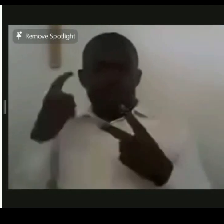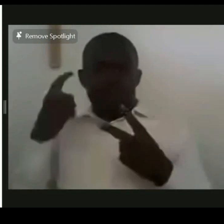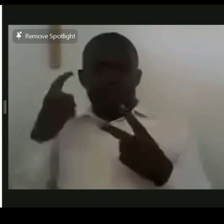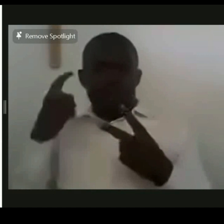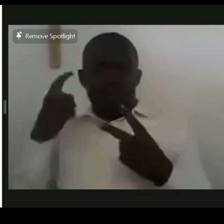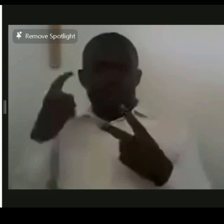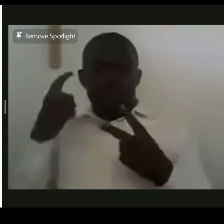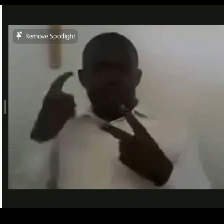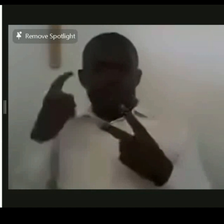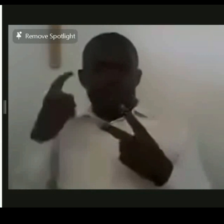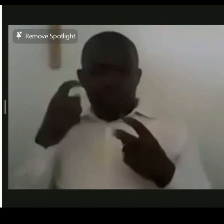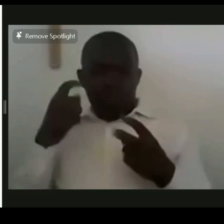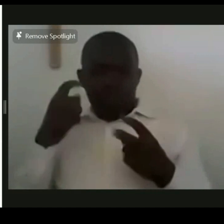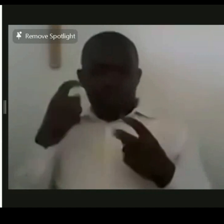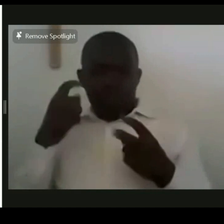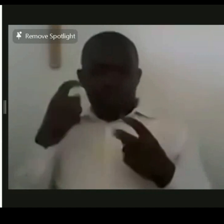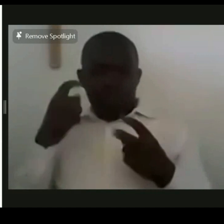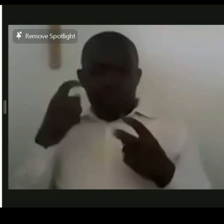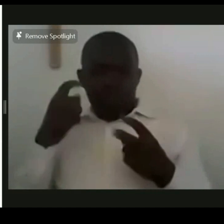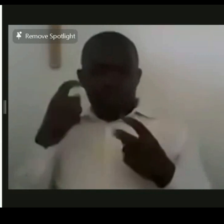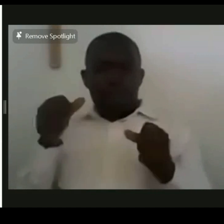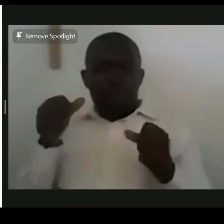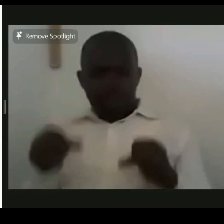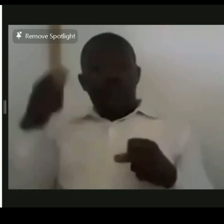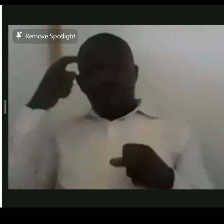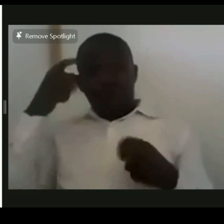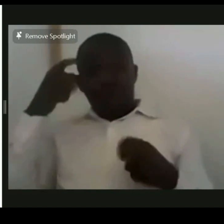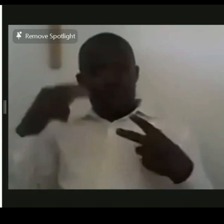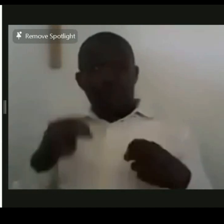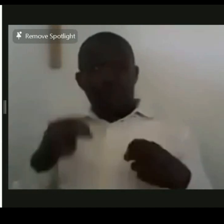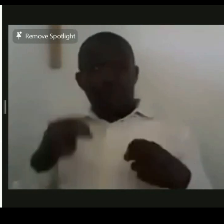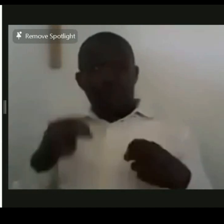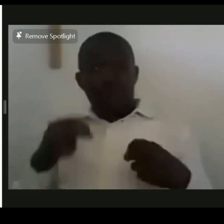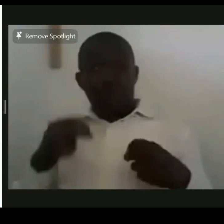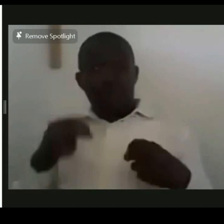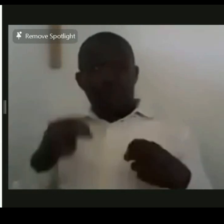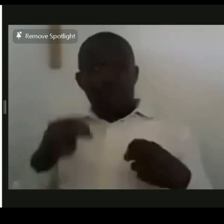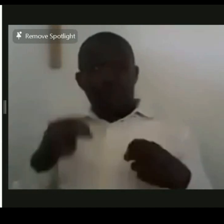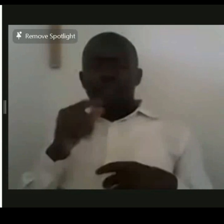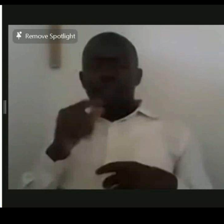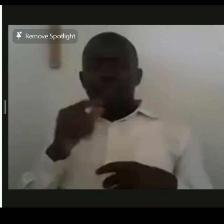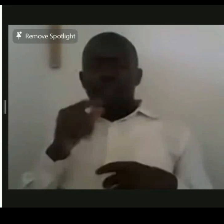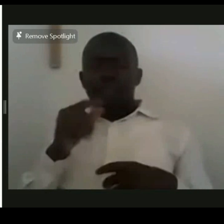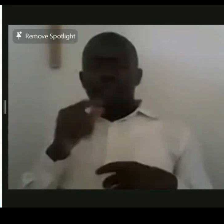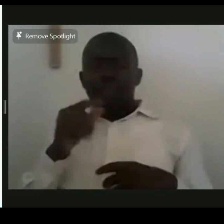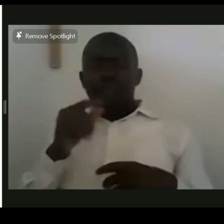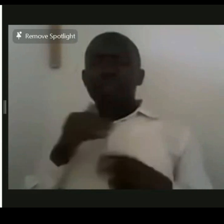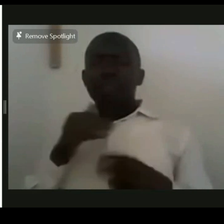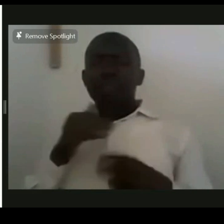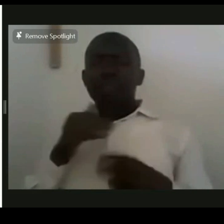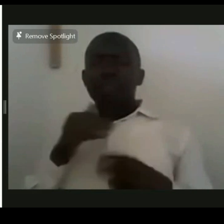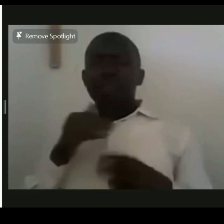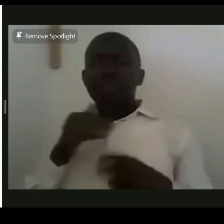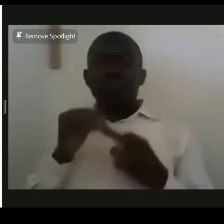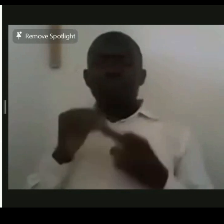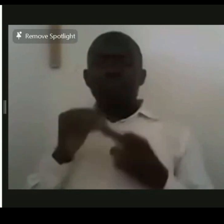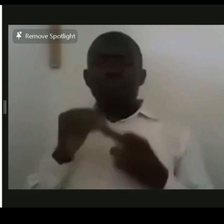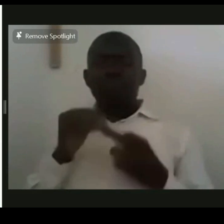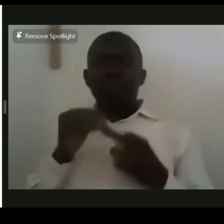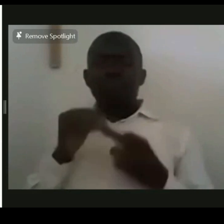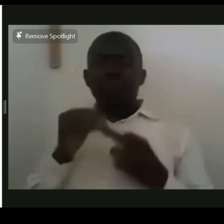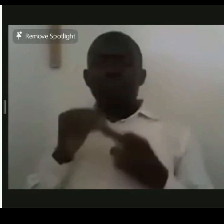chronic health needs require special attention, and some aspects of which can be brought within the scope of home-based and